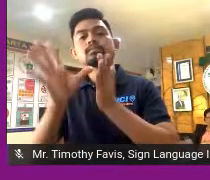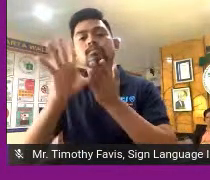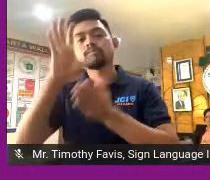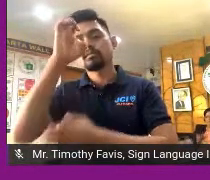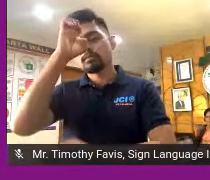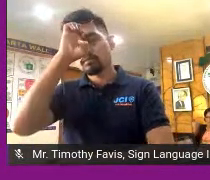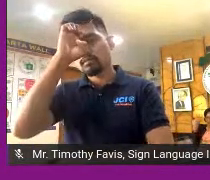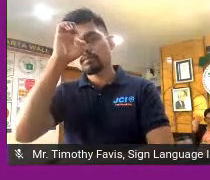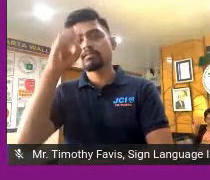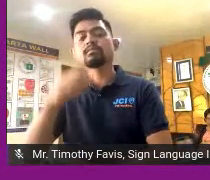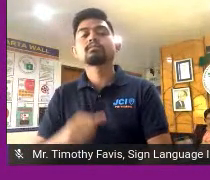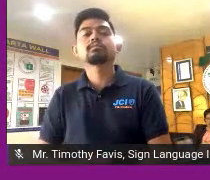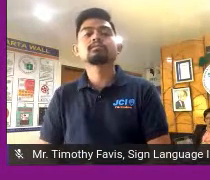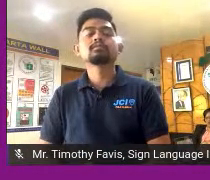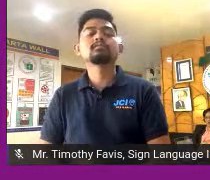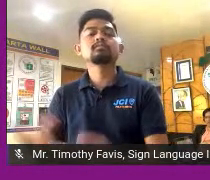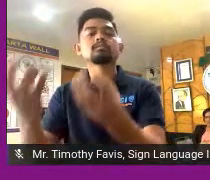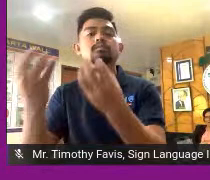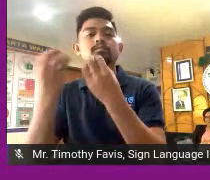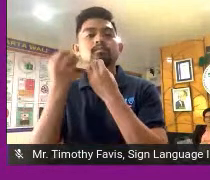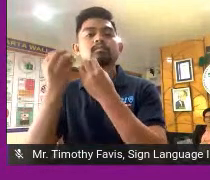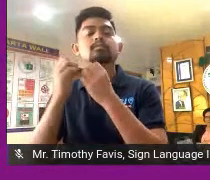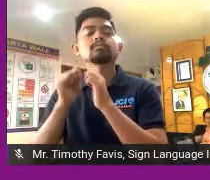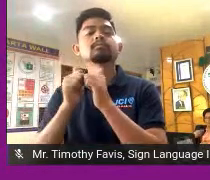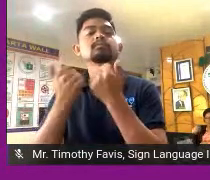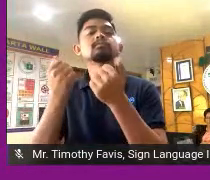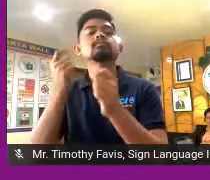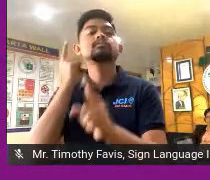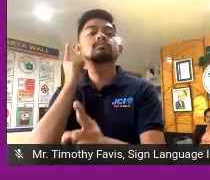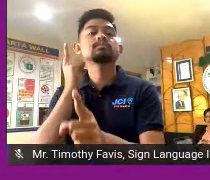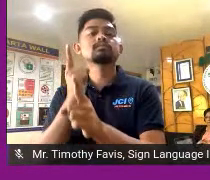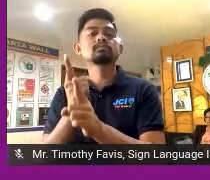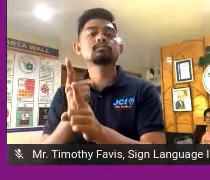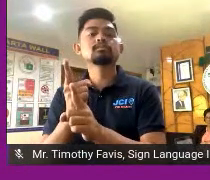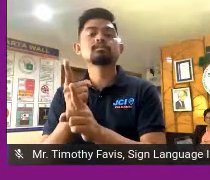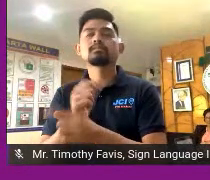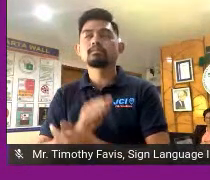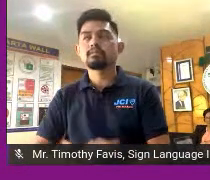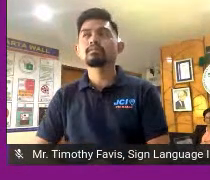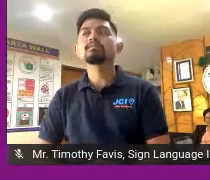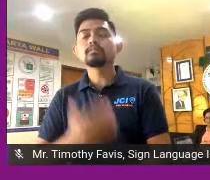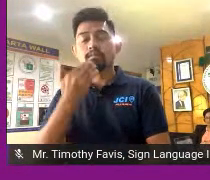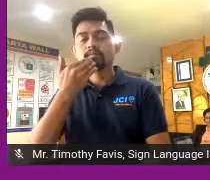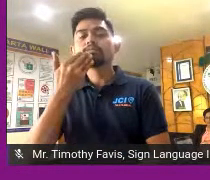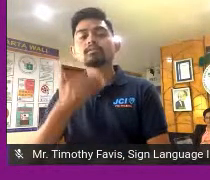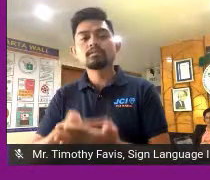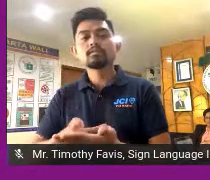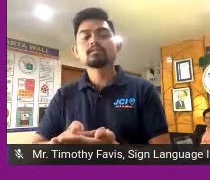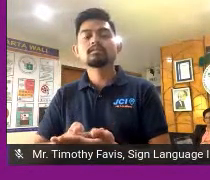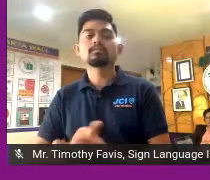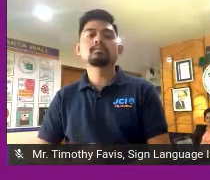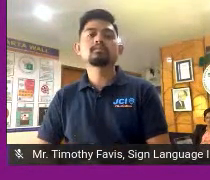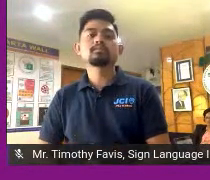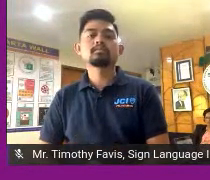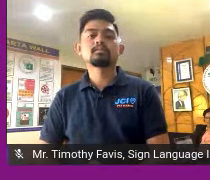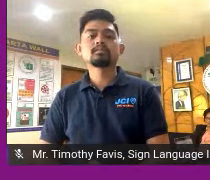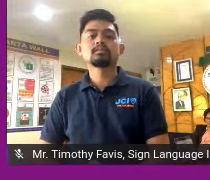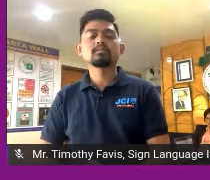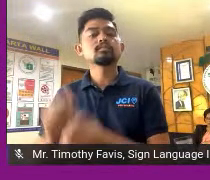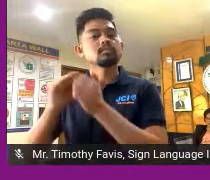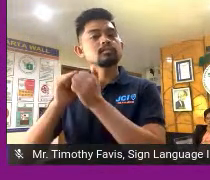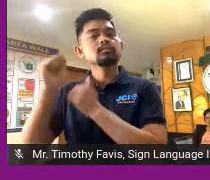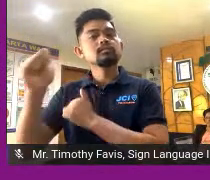educated, tinuturoan kung ano ang dapat. And so, dapat talaga maayos natin. Sabi nga, these are